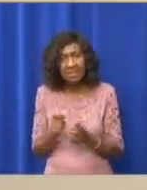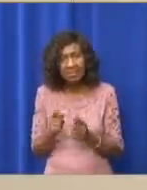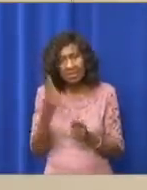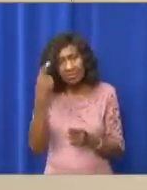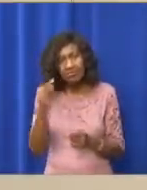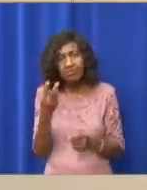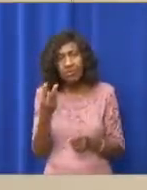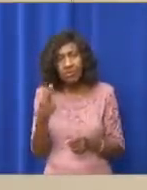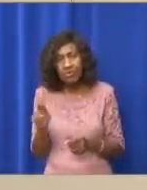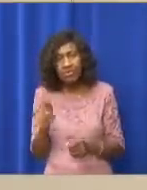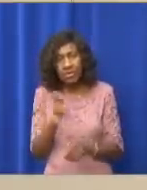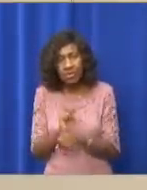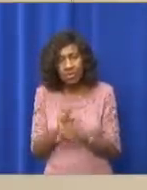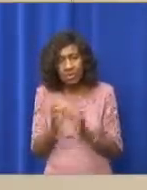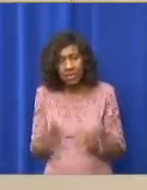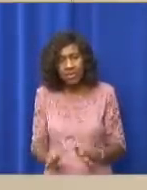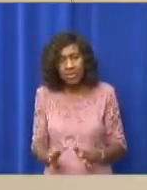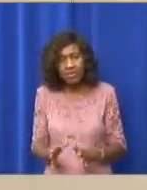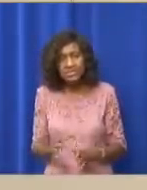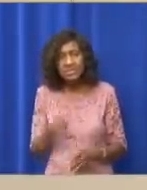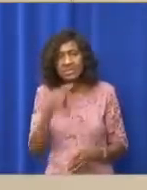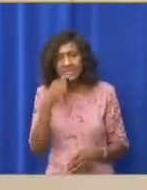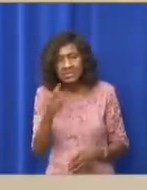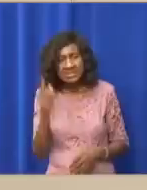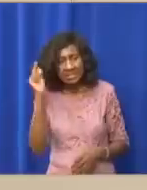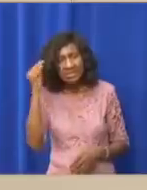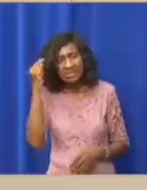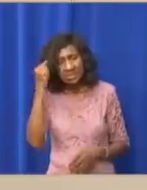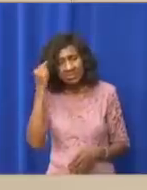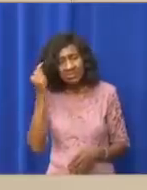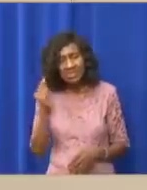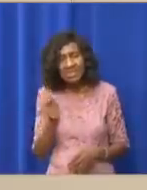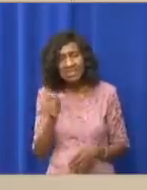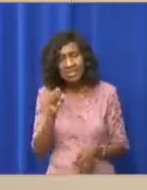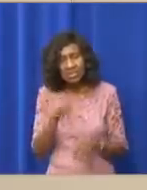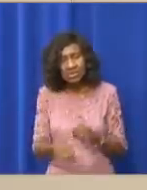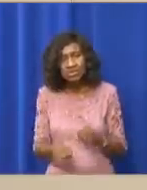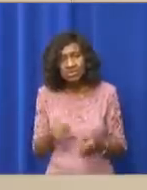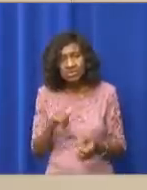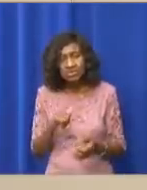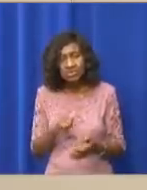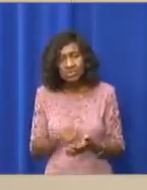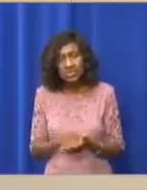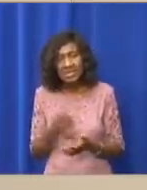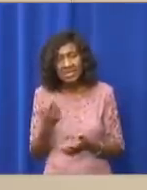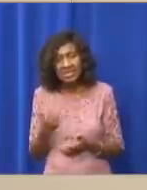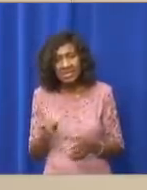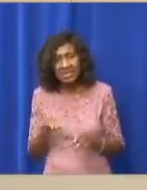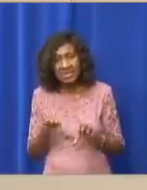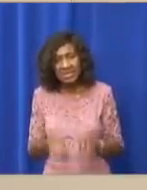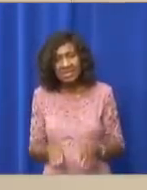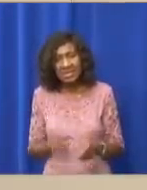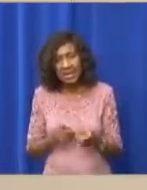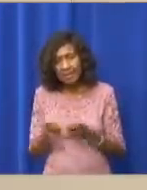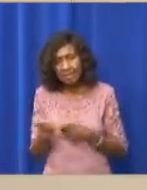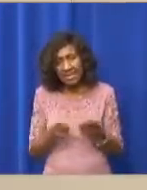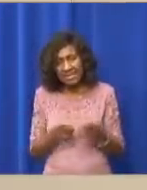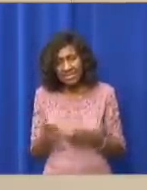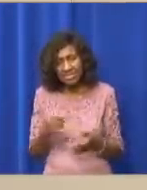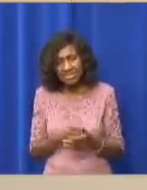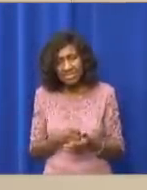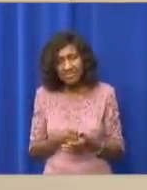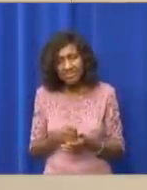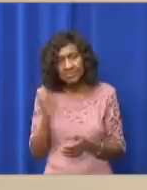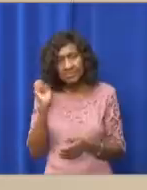the Department of Labor and Pensions or through work, so that we know how to manage the situation. I'm not going to sit here